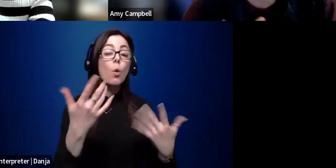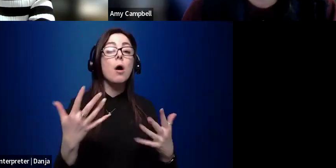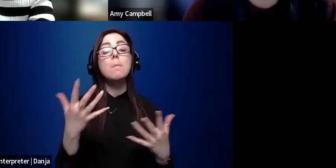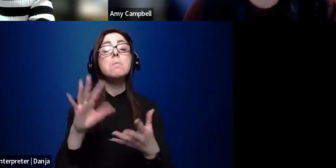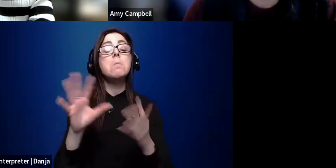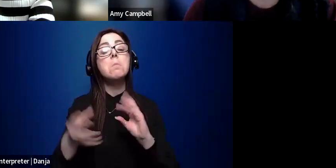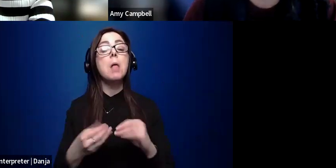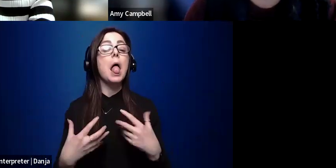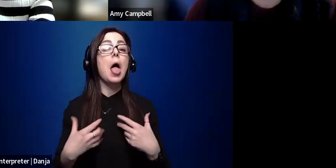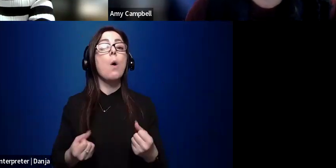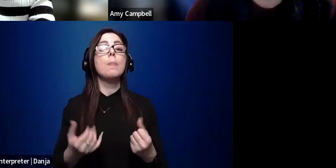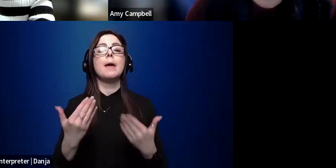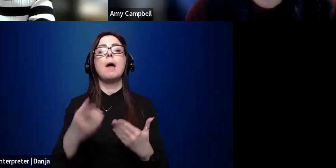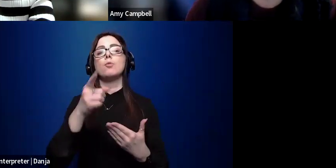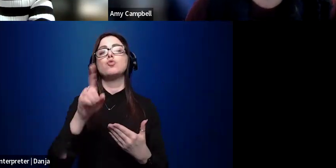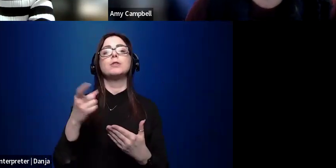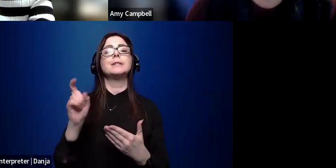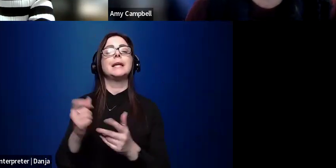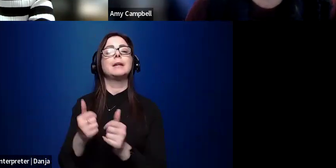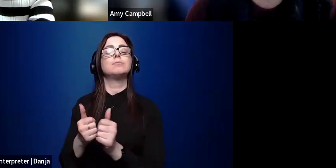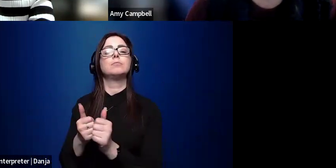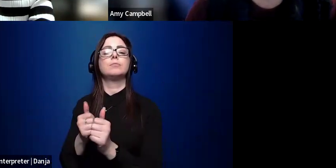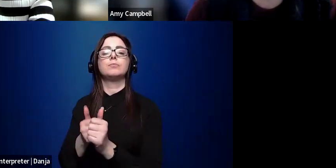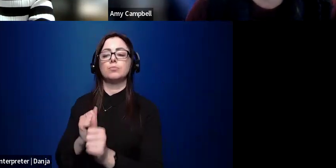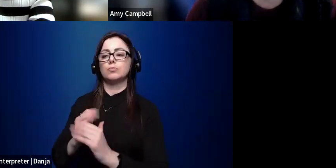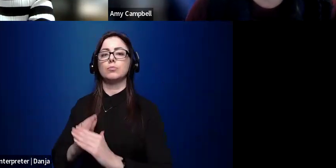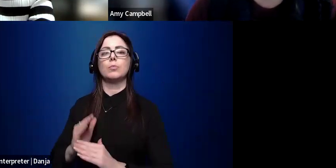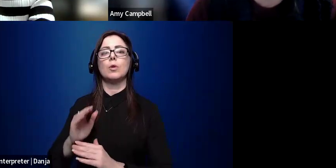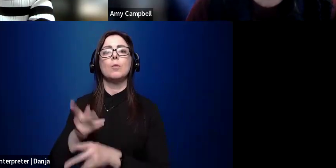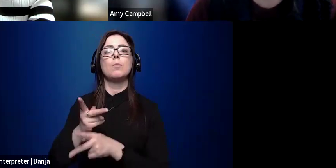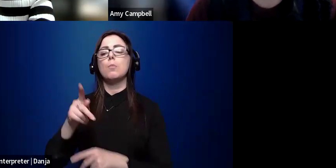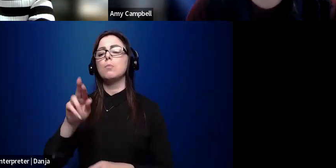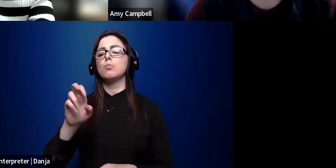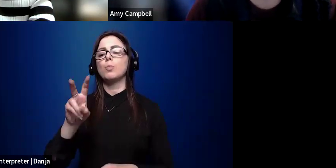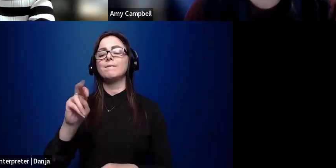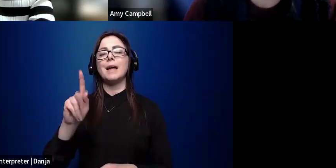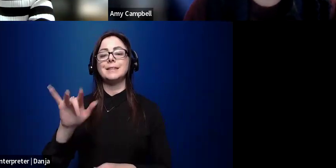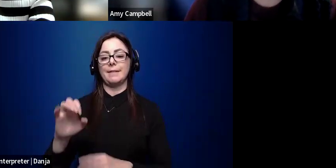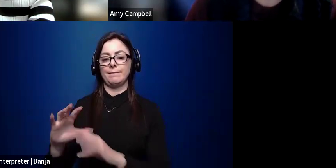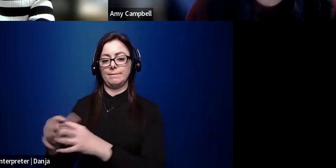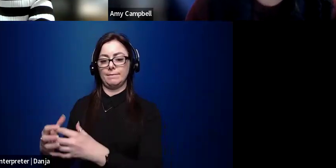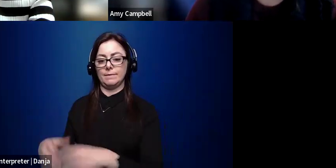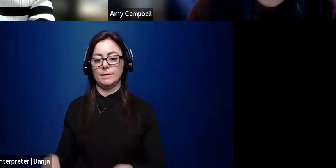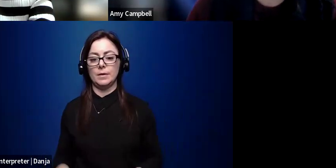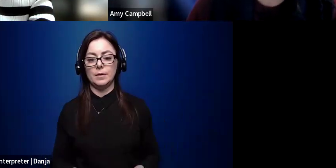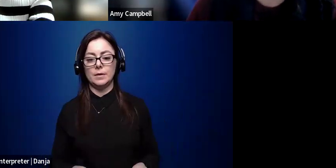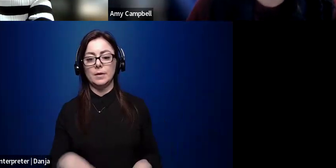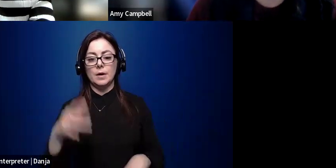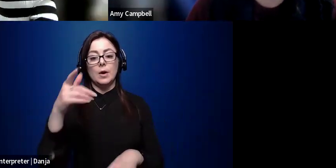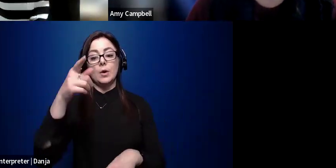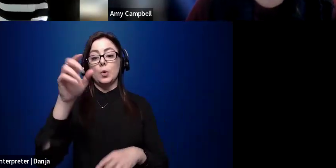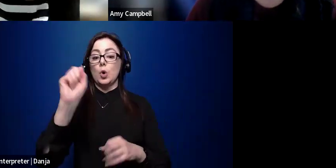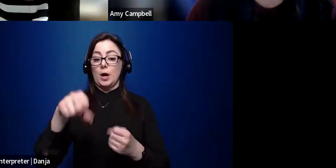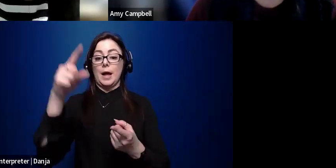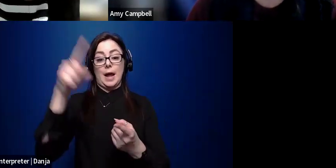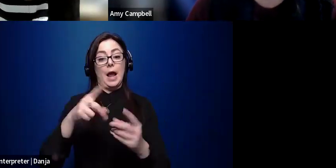services. You could cut how much the state pays care providers. Not a fun topic, because those are the